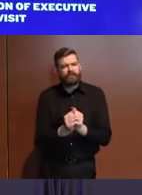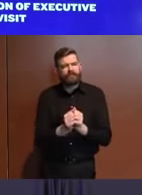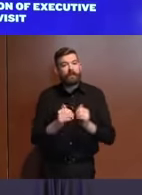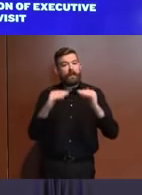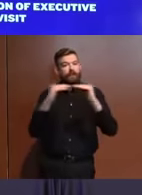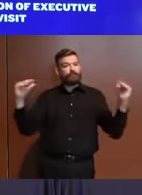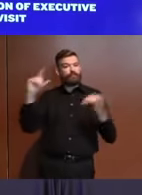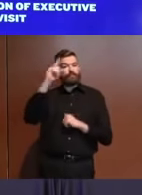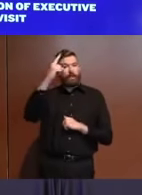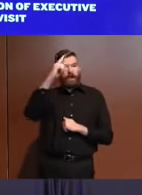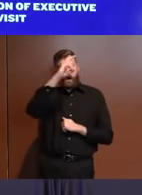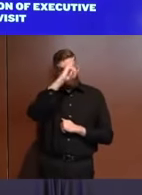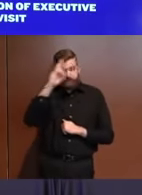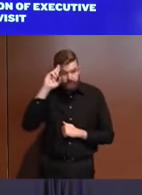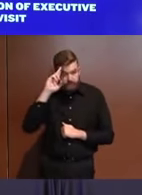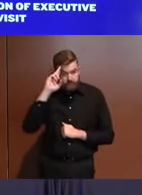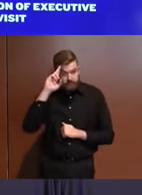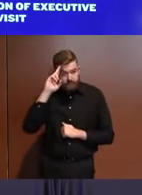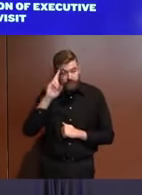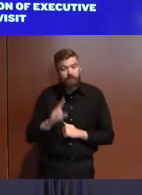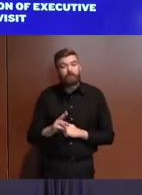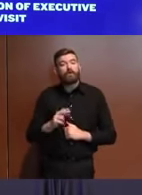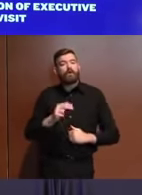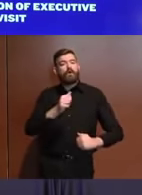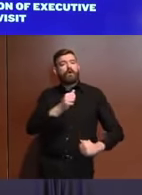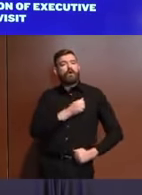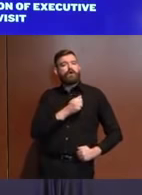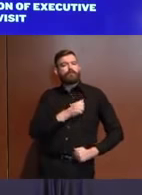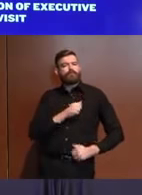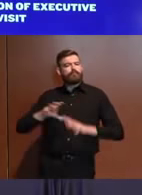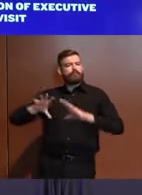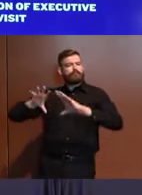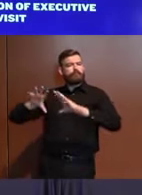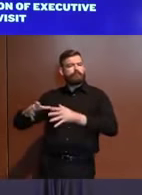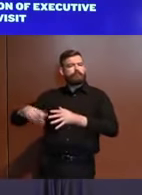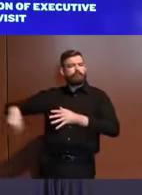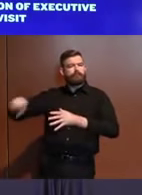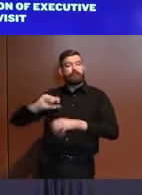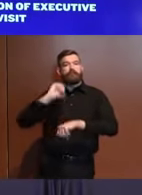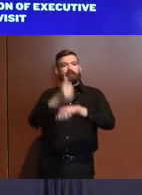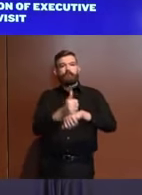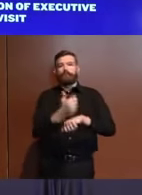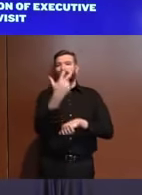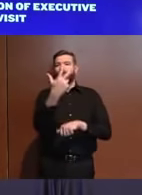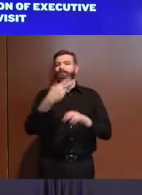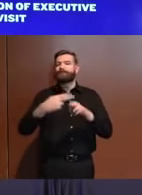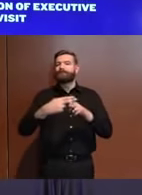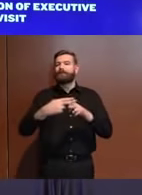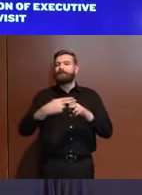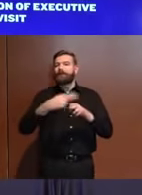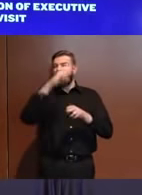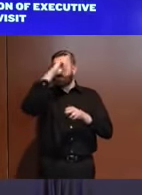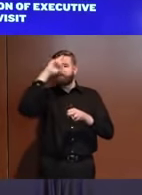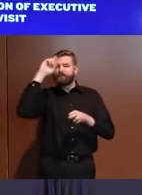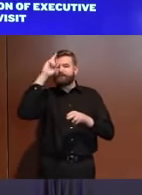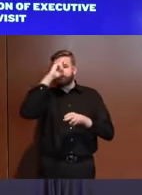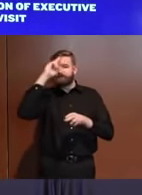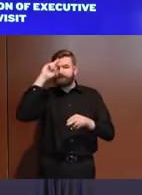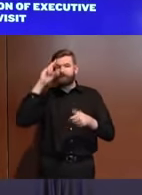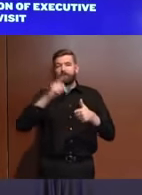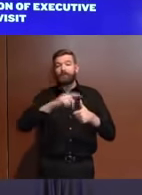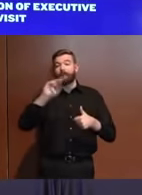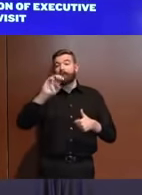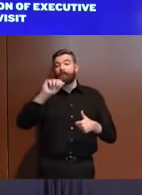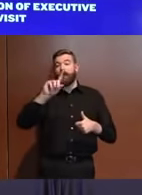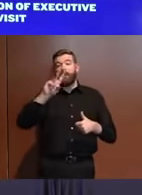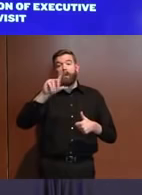of Engineers to stand up 3 field medical stations at the Meadowlands Exposition Center in Secaucus, the New